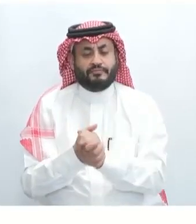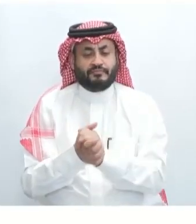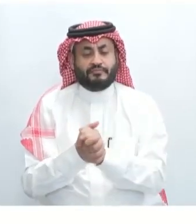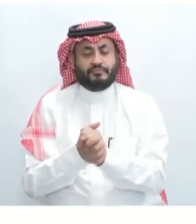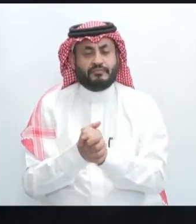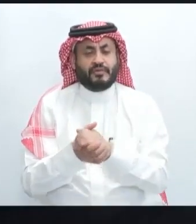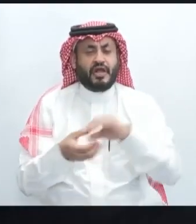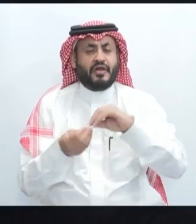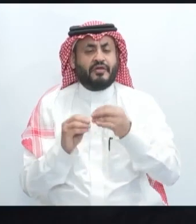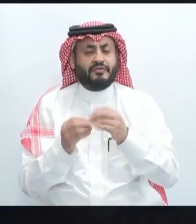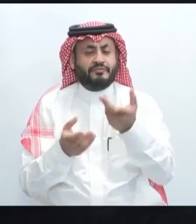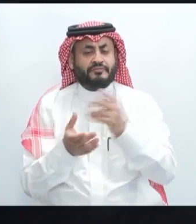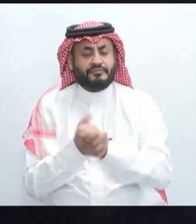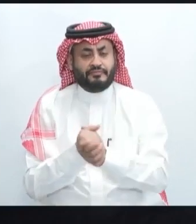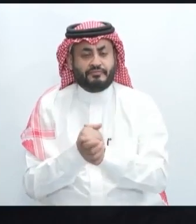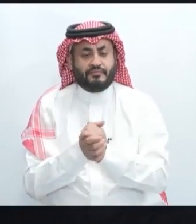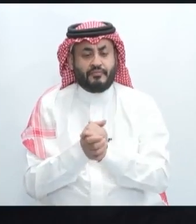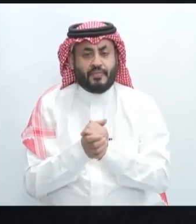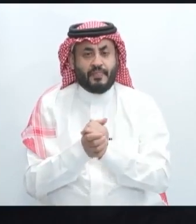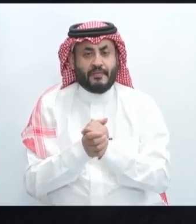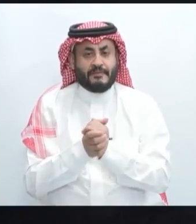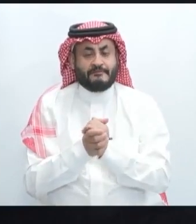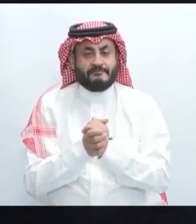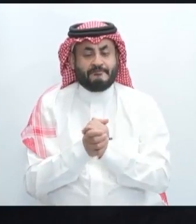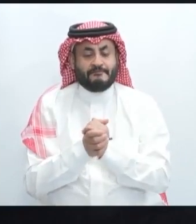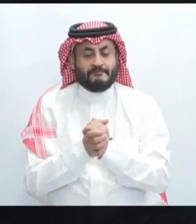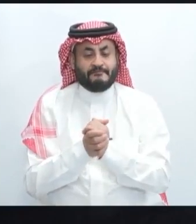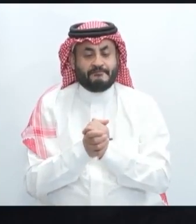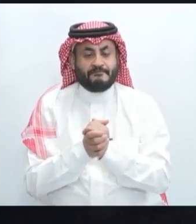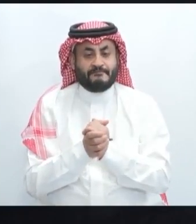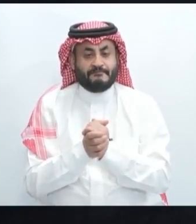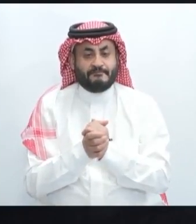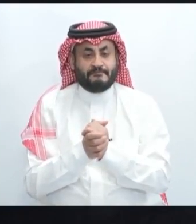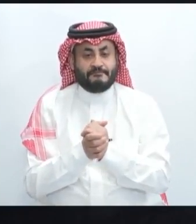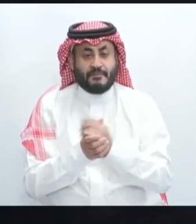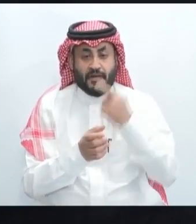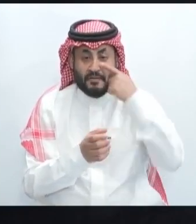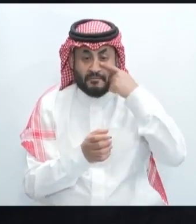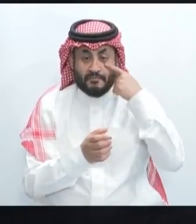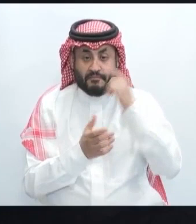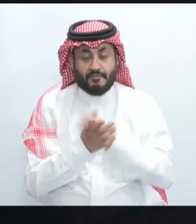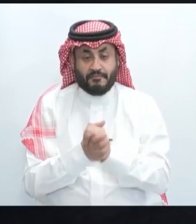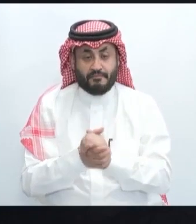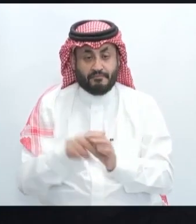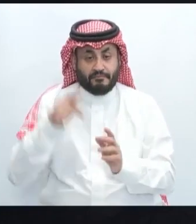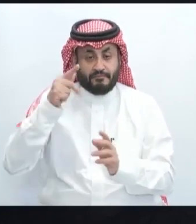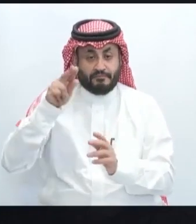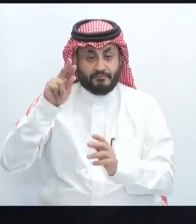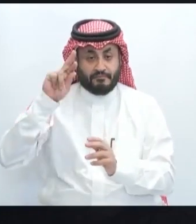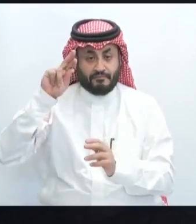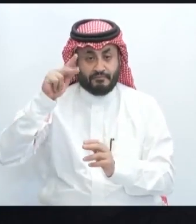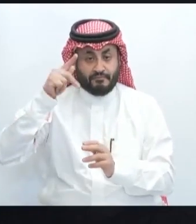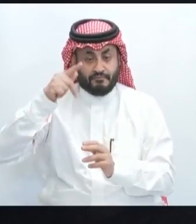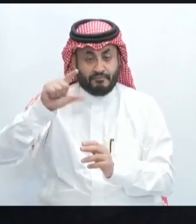Okay, can you tell me what is the color? Yes, it's purple. Perfect. So,